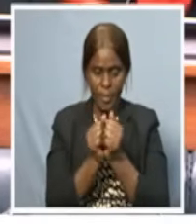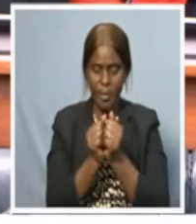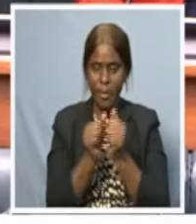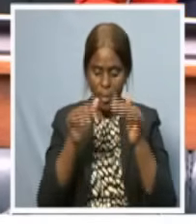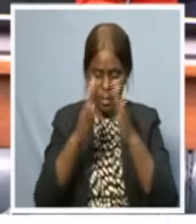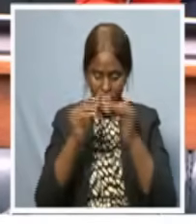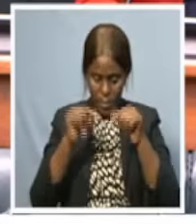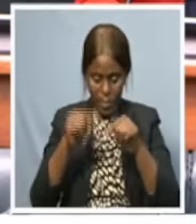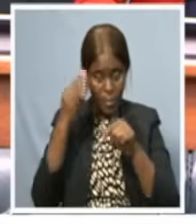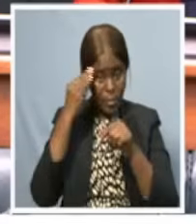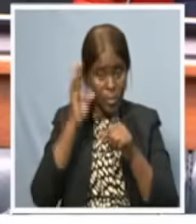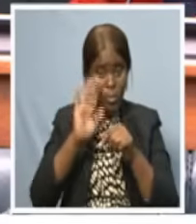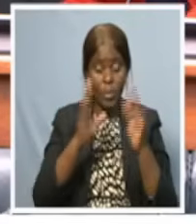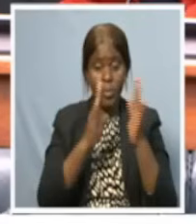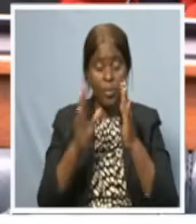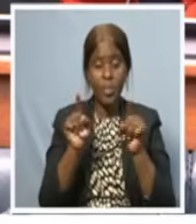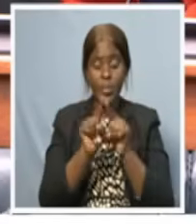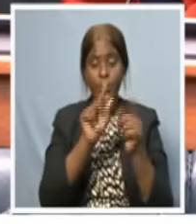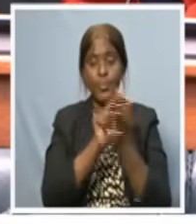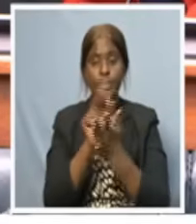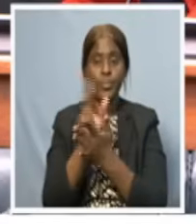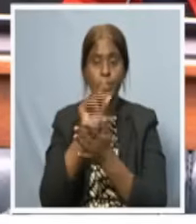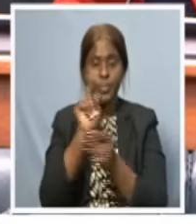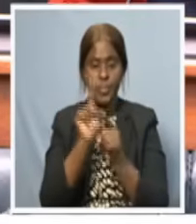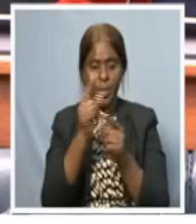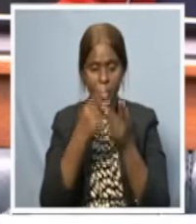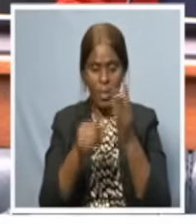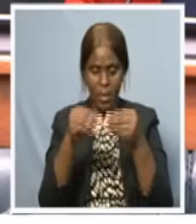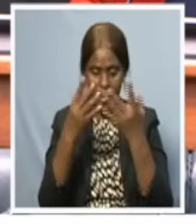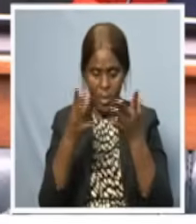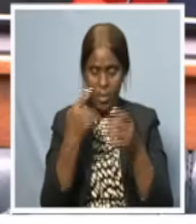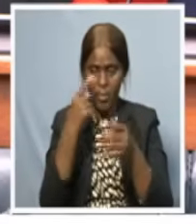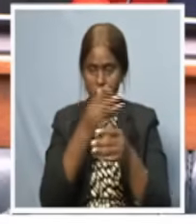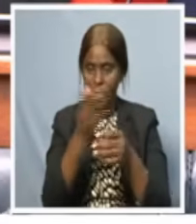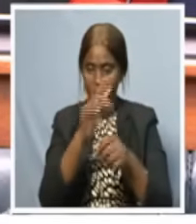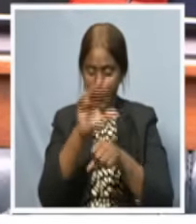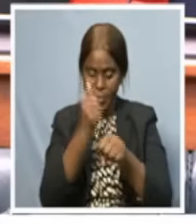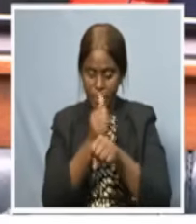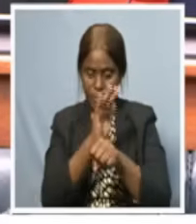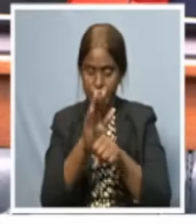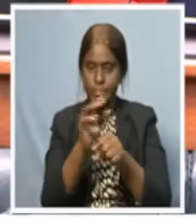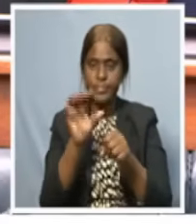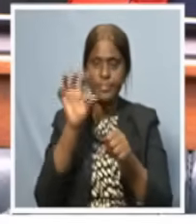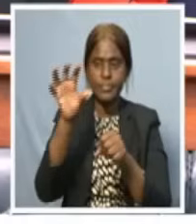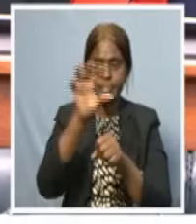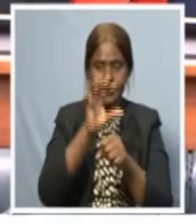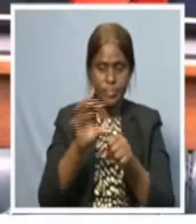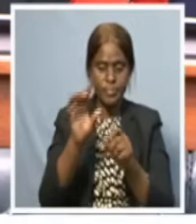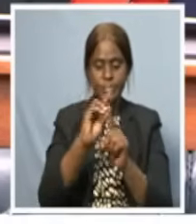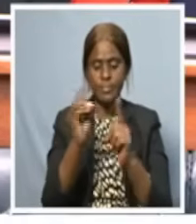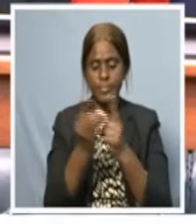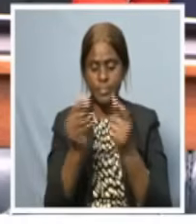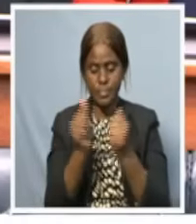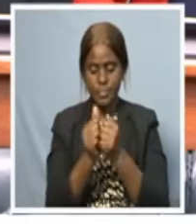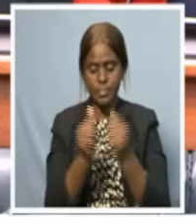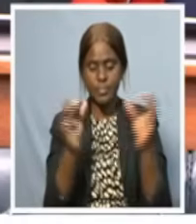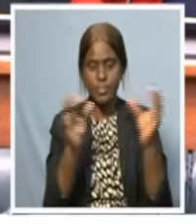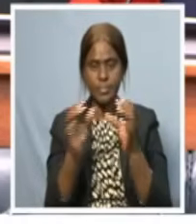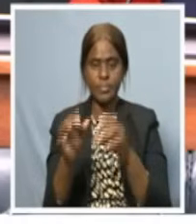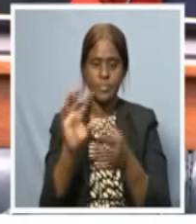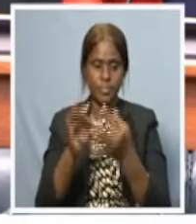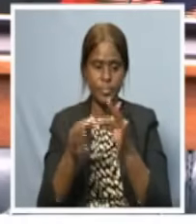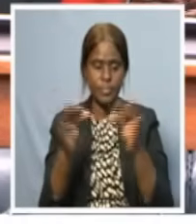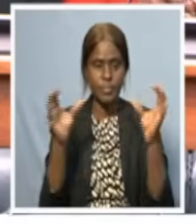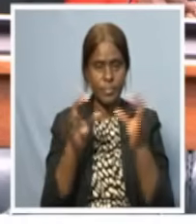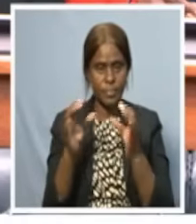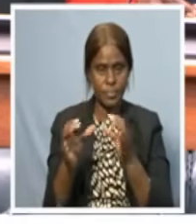this House should note the plan with approval, as it provides for the establishment of provincial, district, and also community